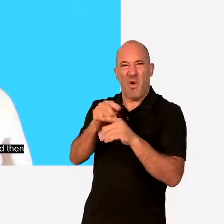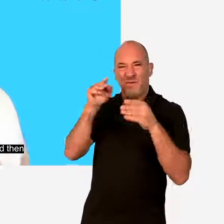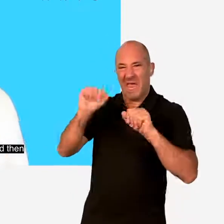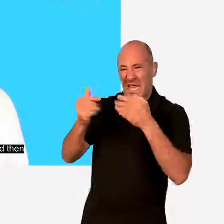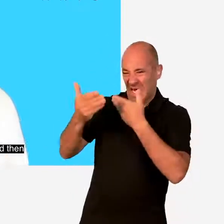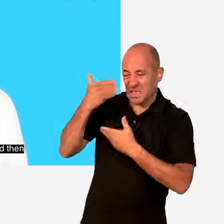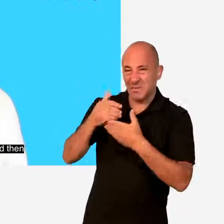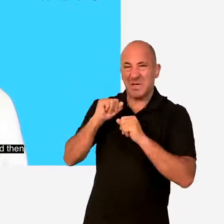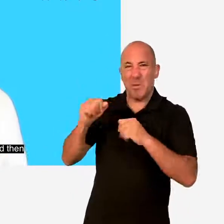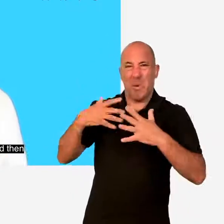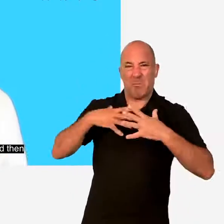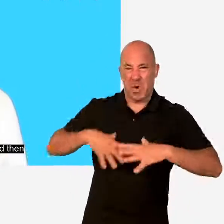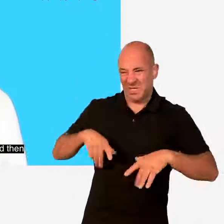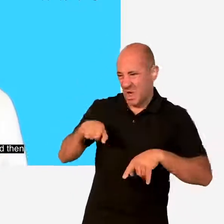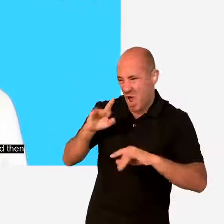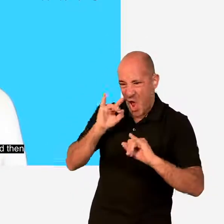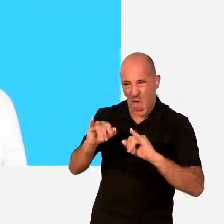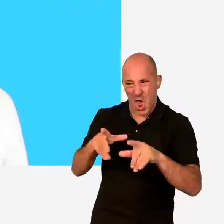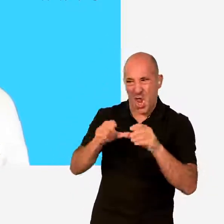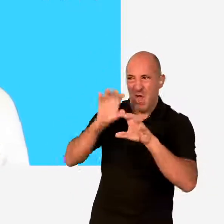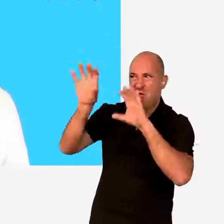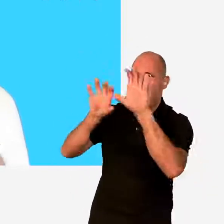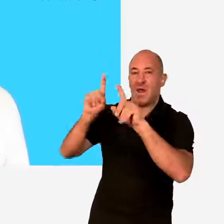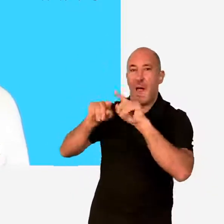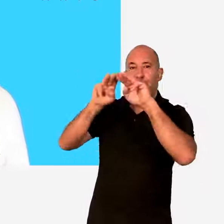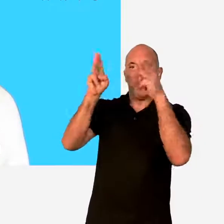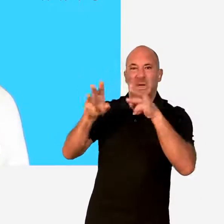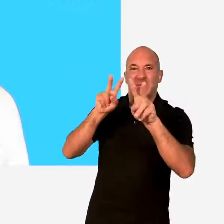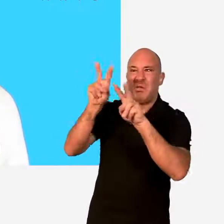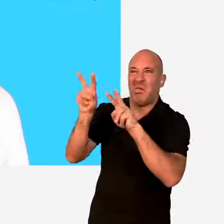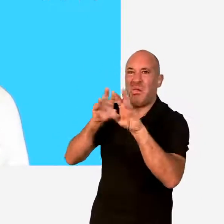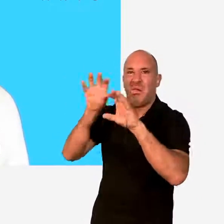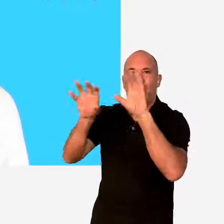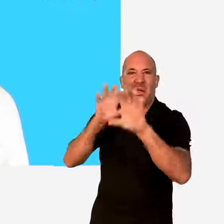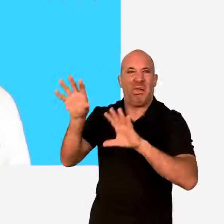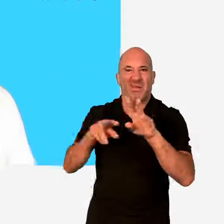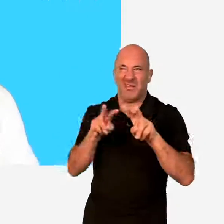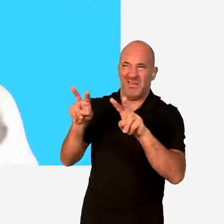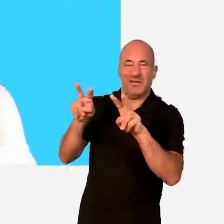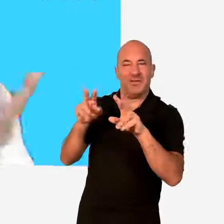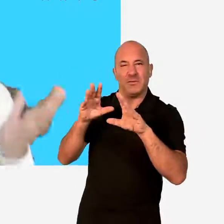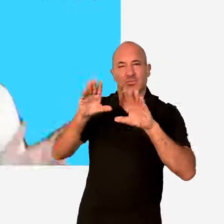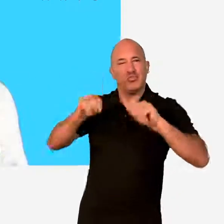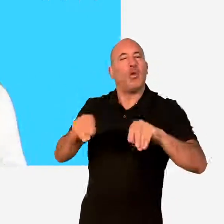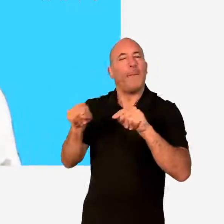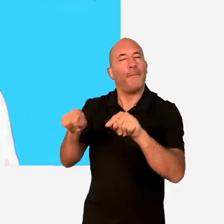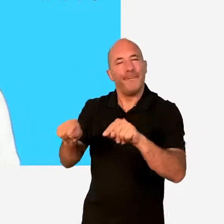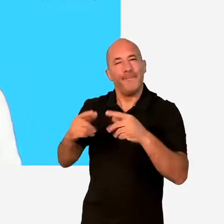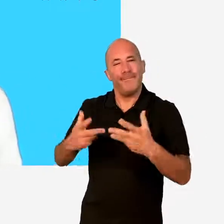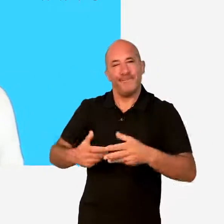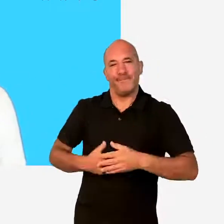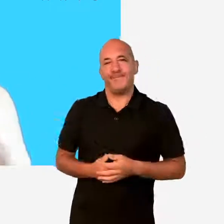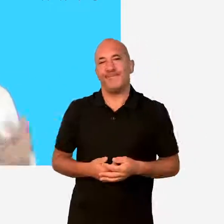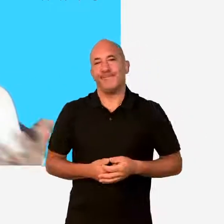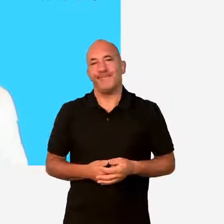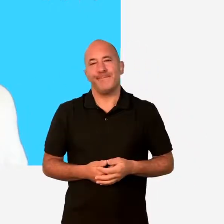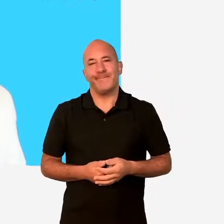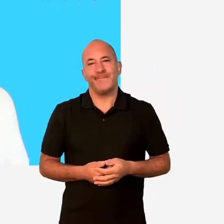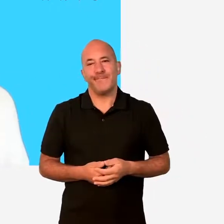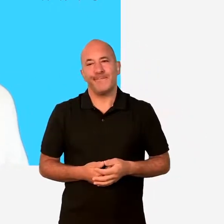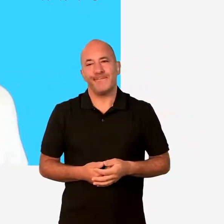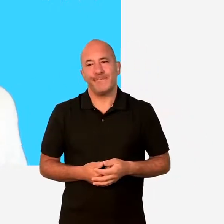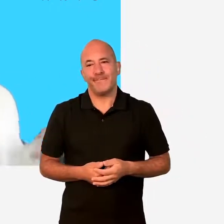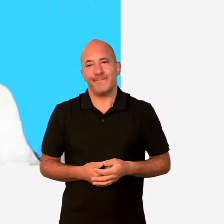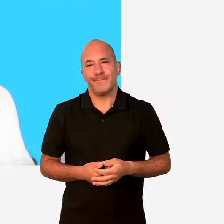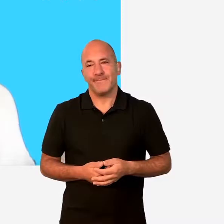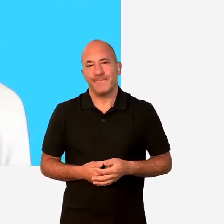the marginalization and the objectification and spectacleization of their